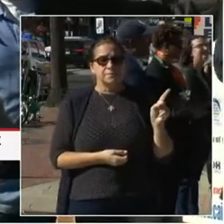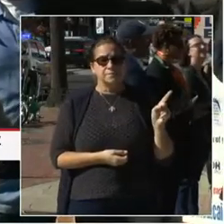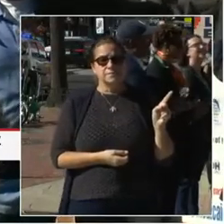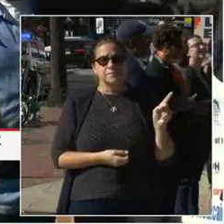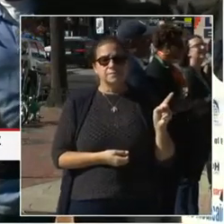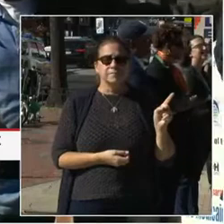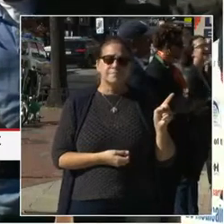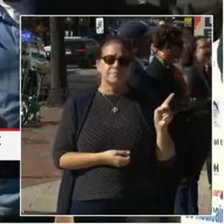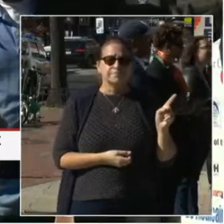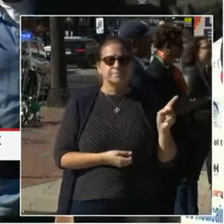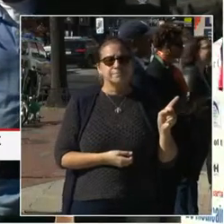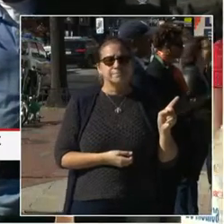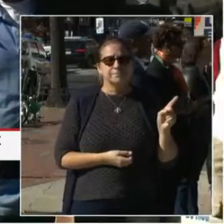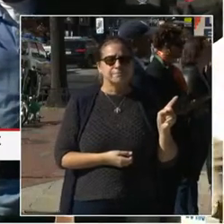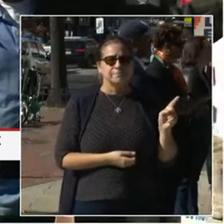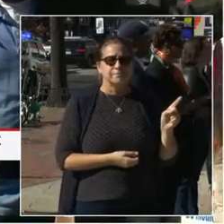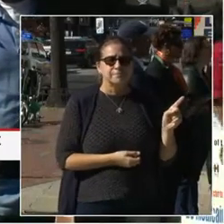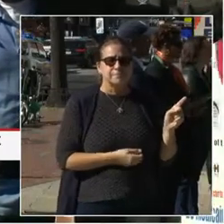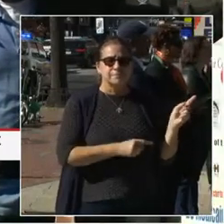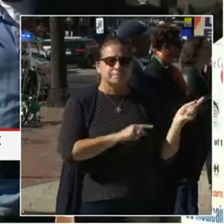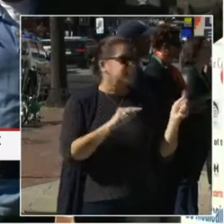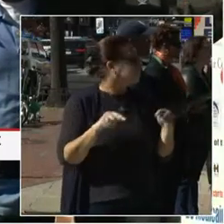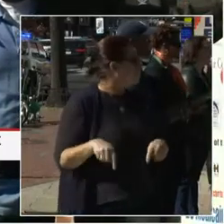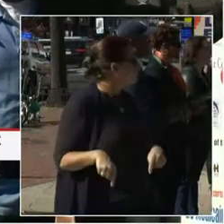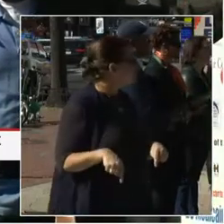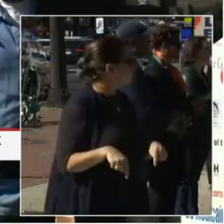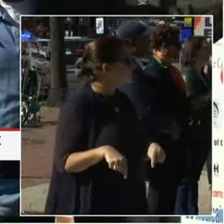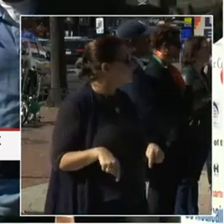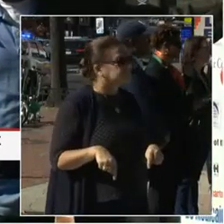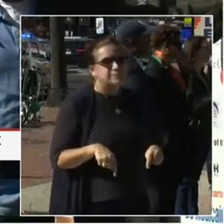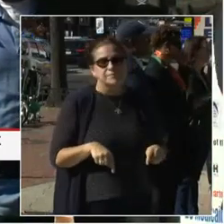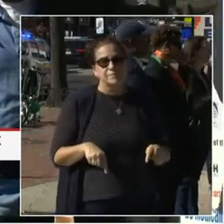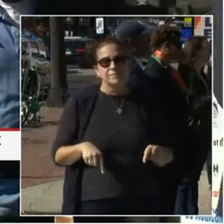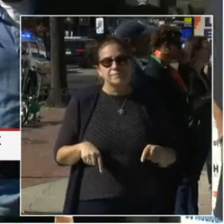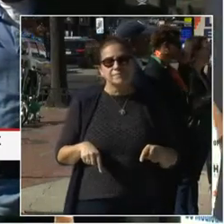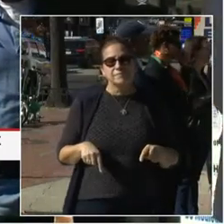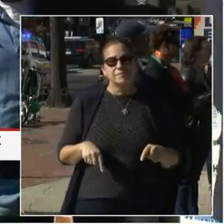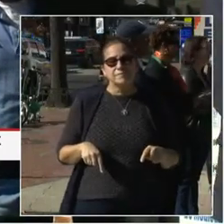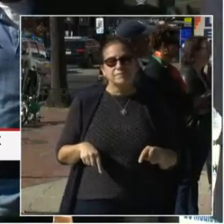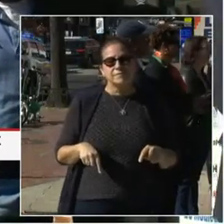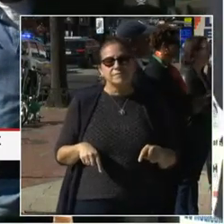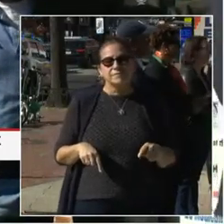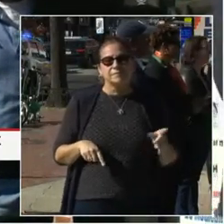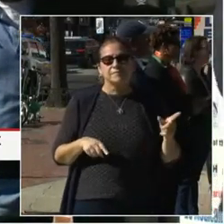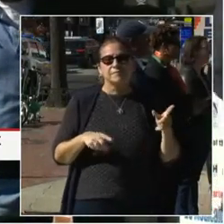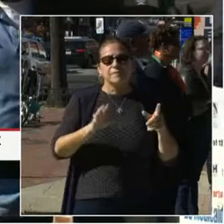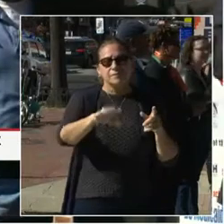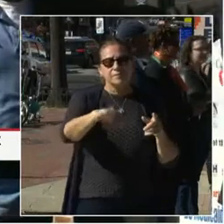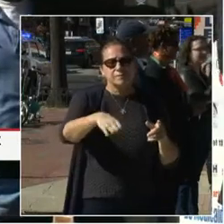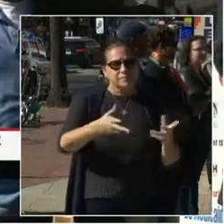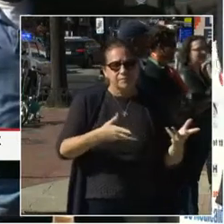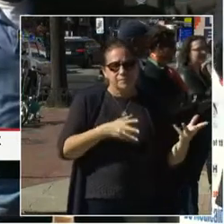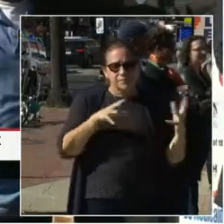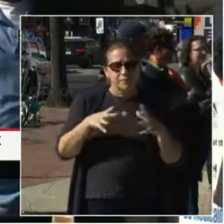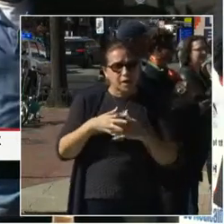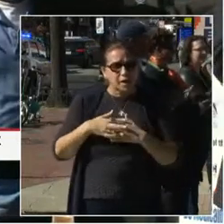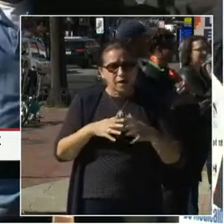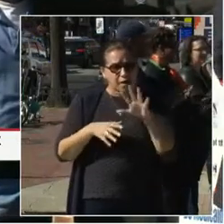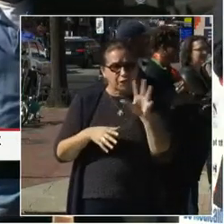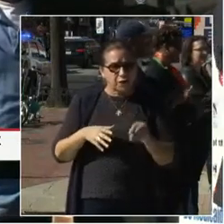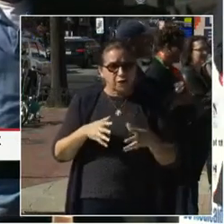and we've combined his role as the Director of African American Strategic Engagement. Thank you, Reverend Thomas